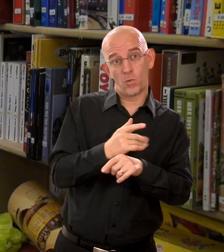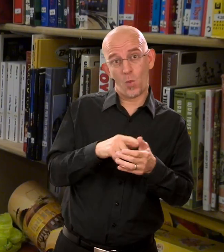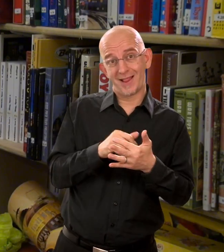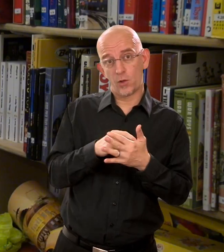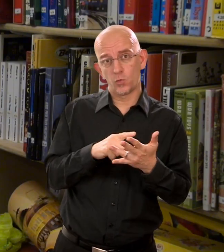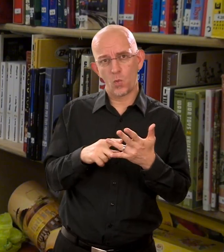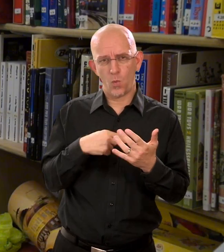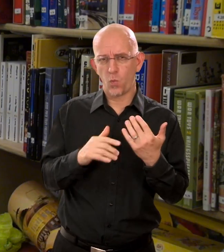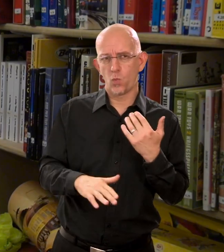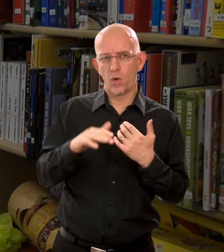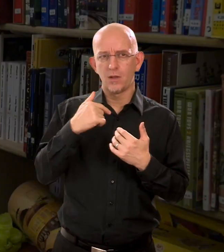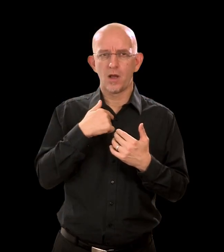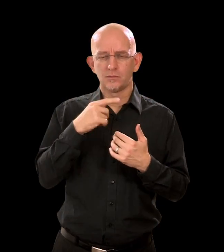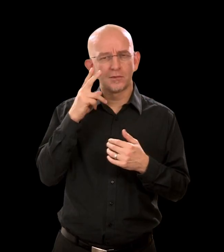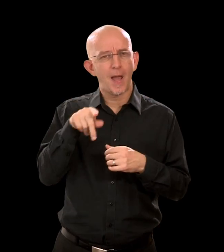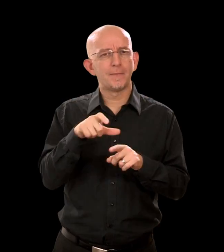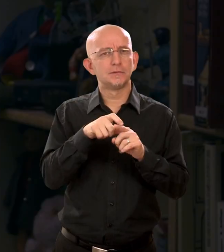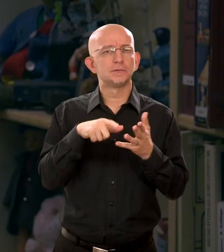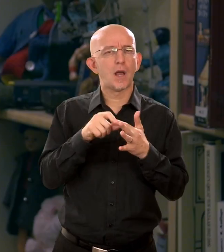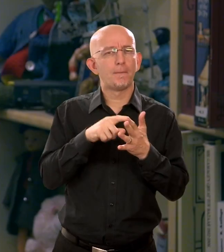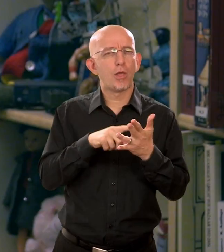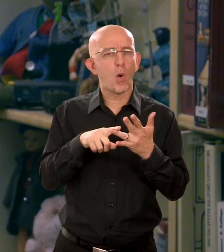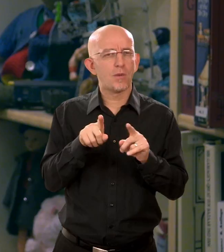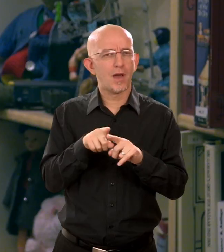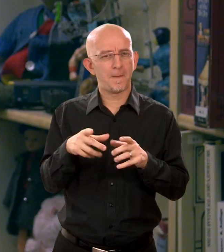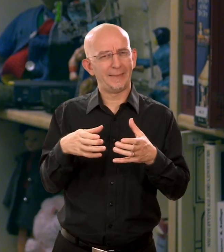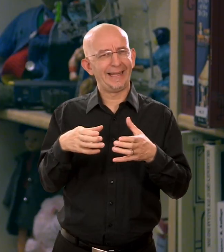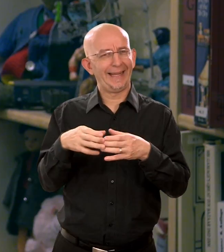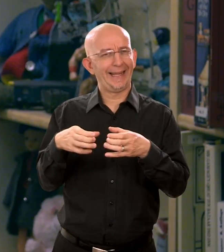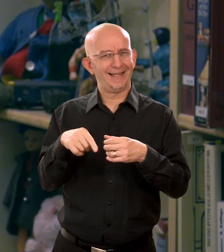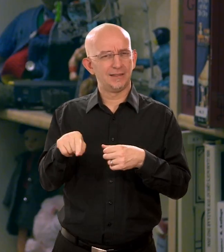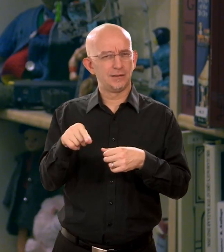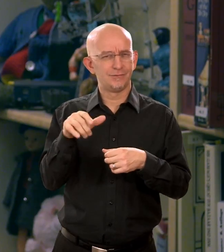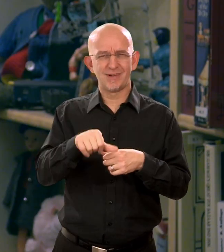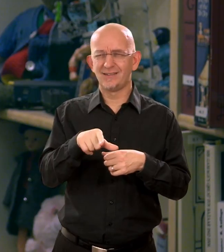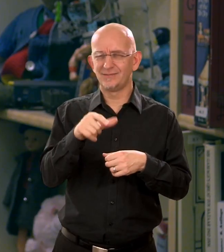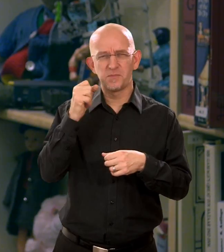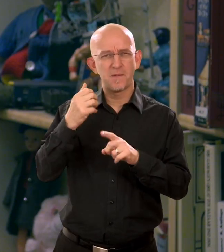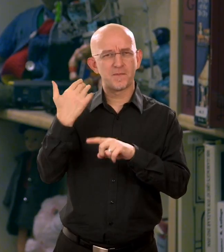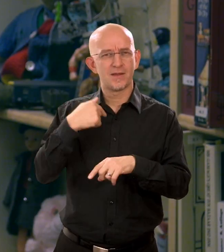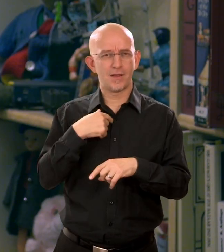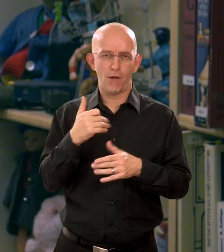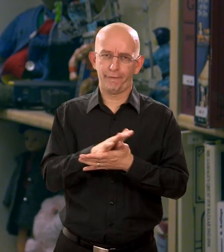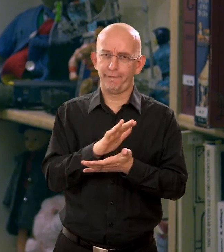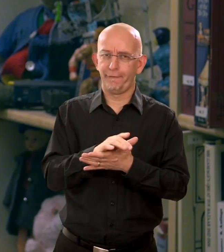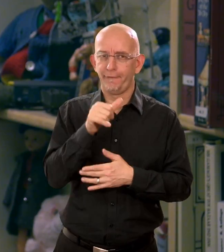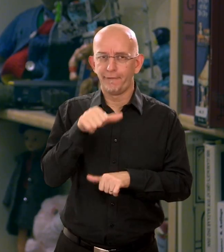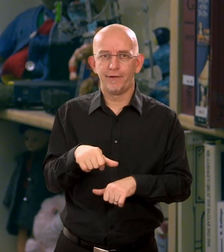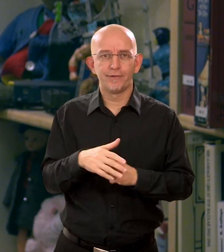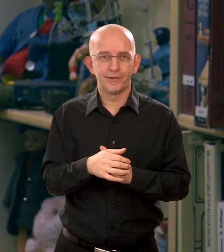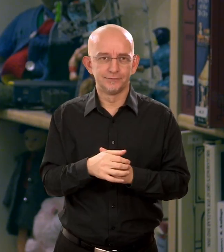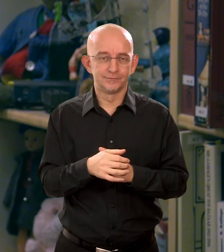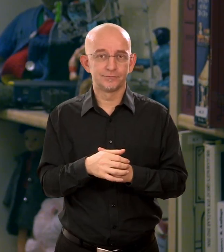they were, yeah, I had a lot of fun with them. Yeah, I had some Lego. One of the